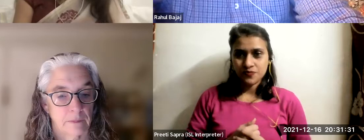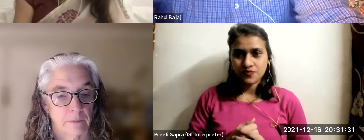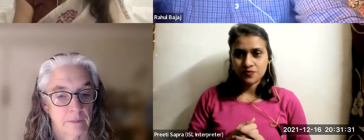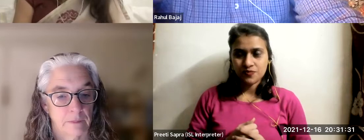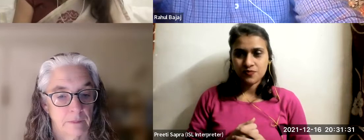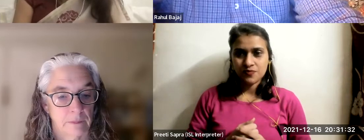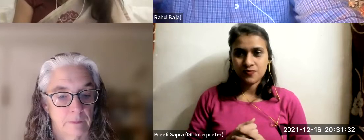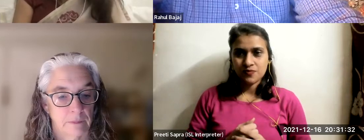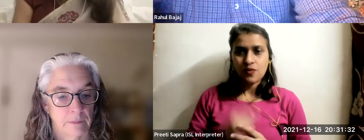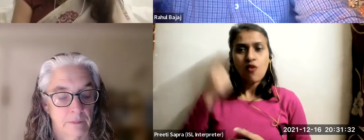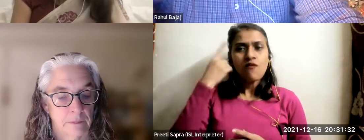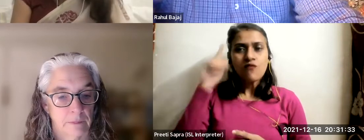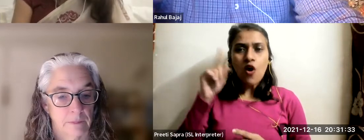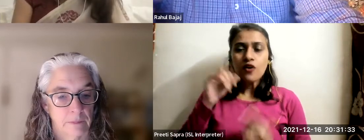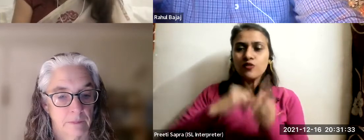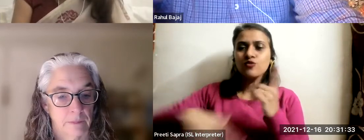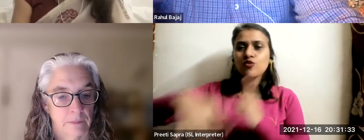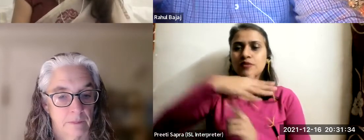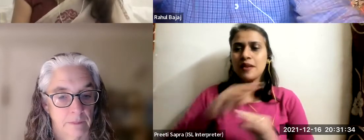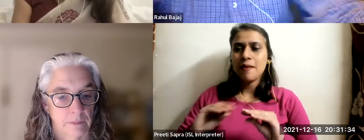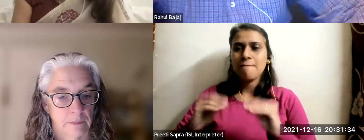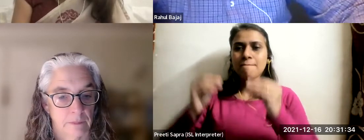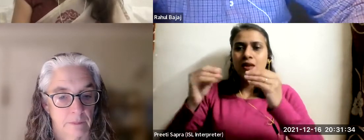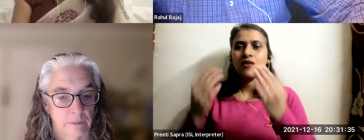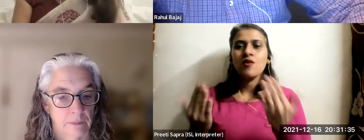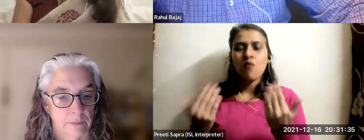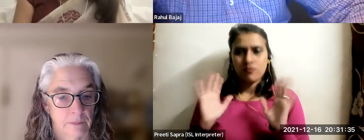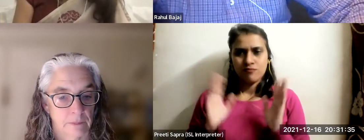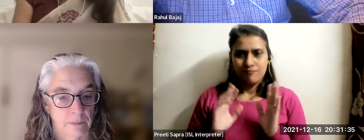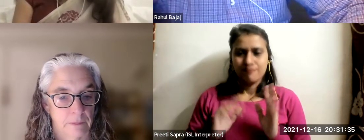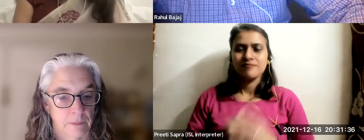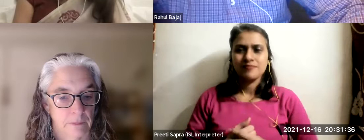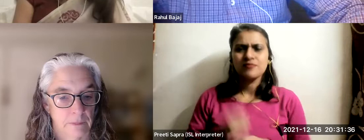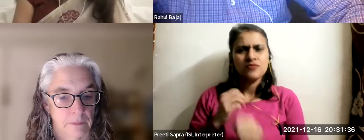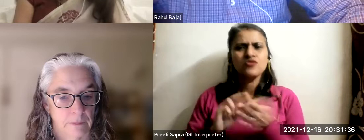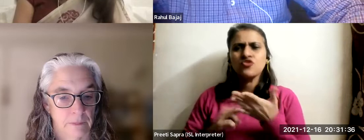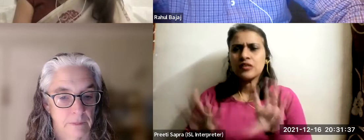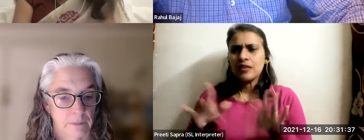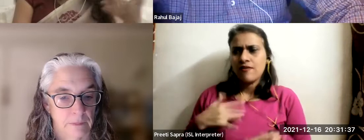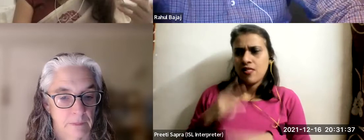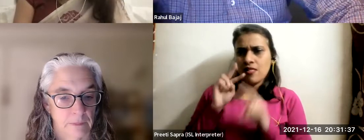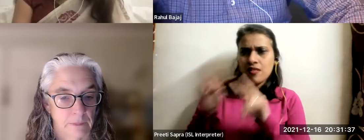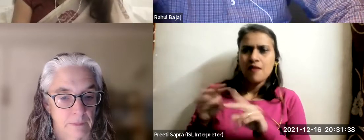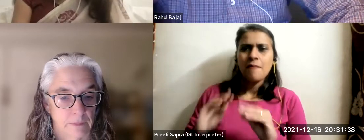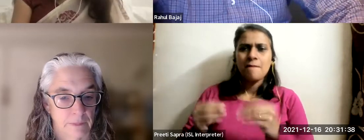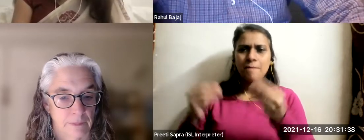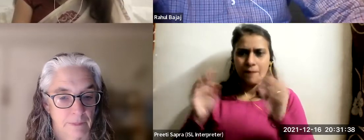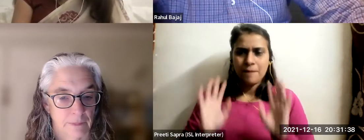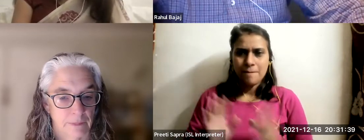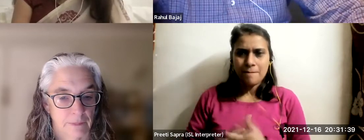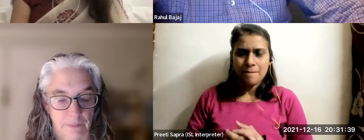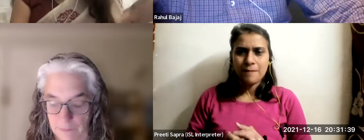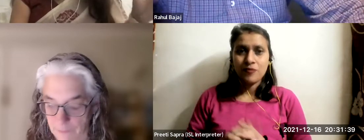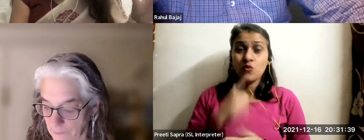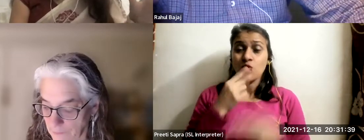better things for society in general, and get some brownie points for yourself while you do it. I think Lainey talks very nicely